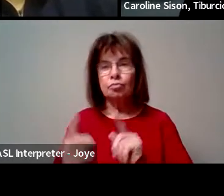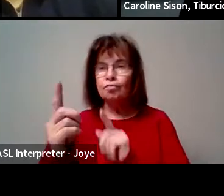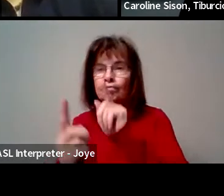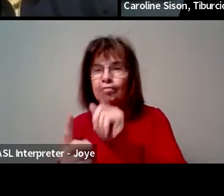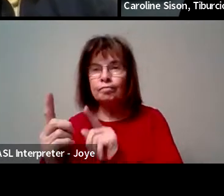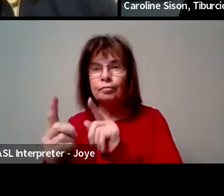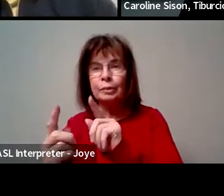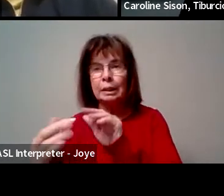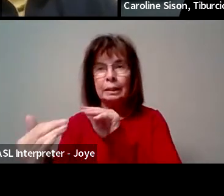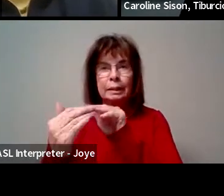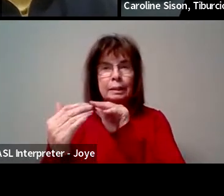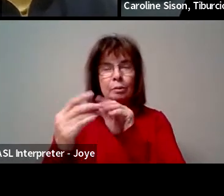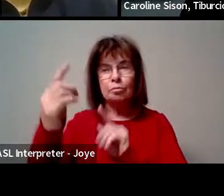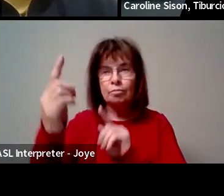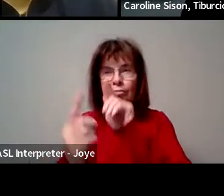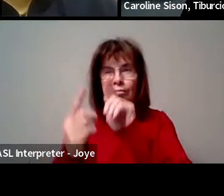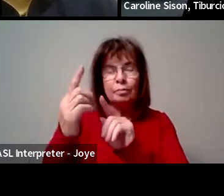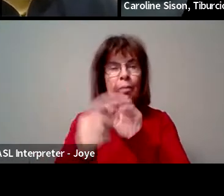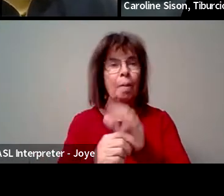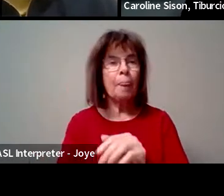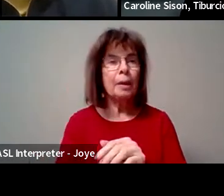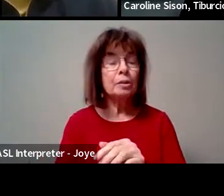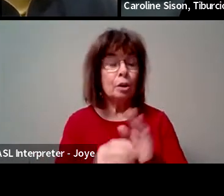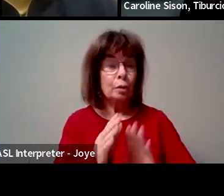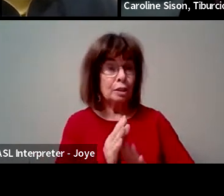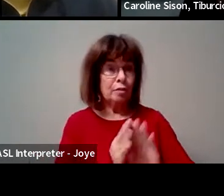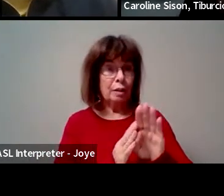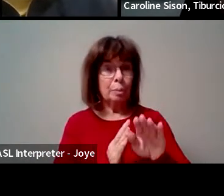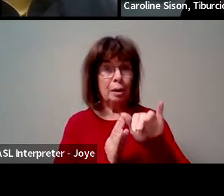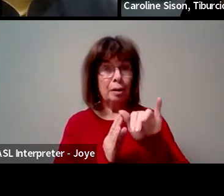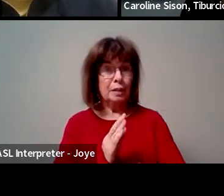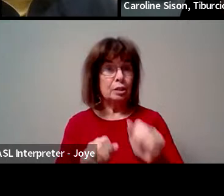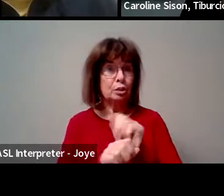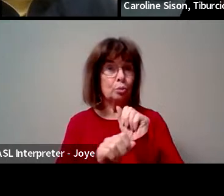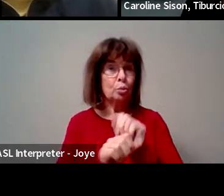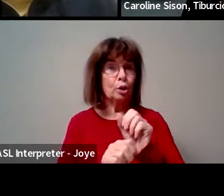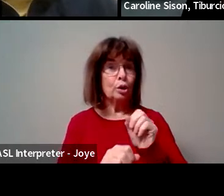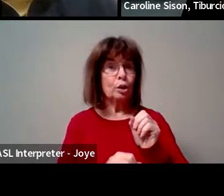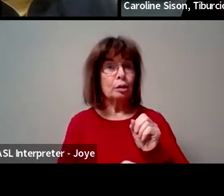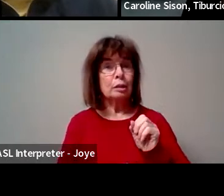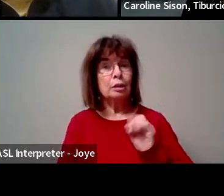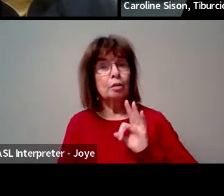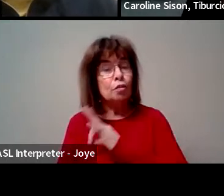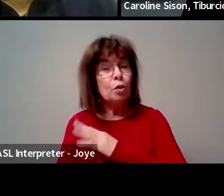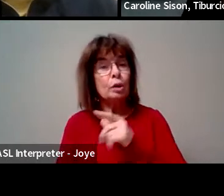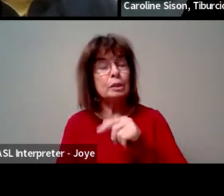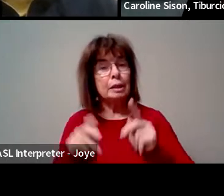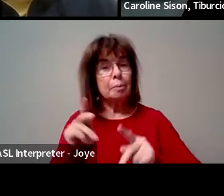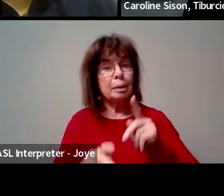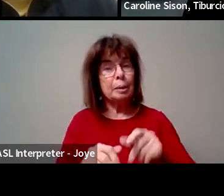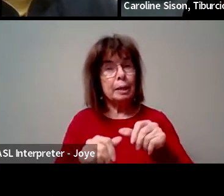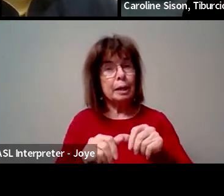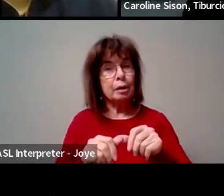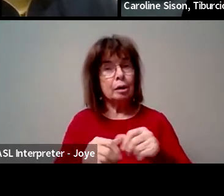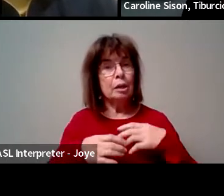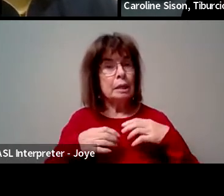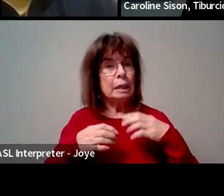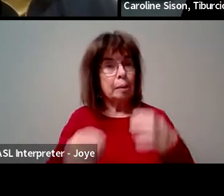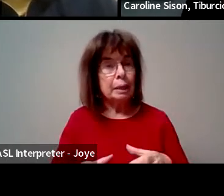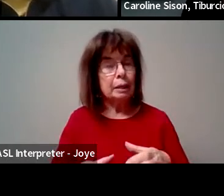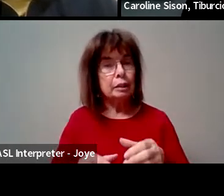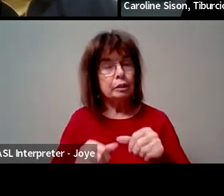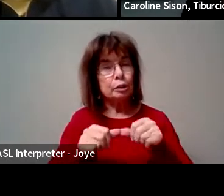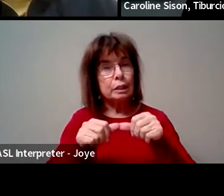I think that, so I would say that the development of this workforce and the people who are committed to continuing to uplift the health of